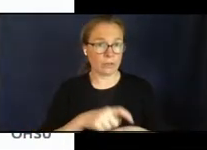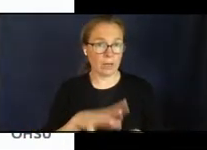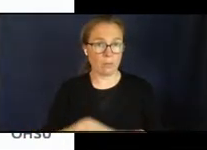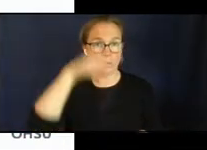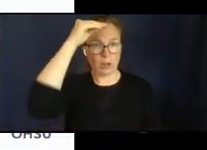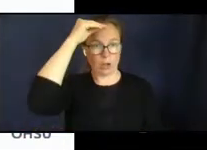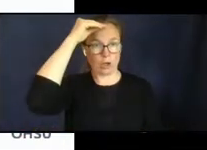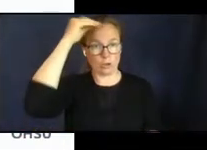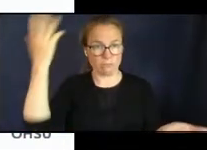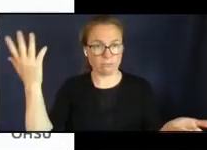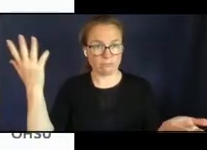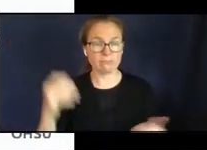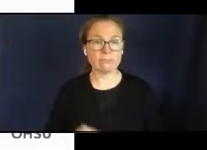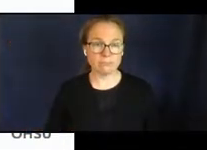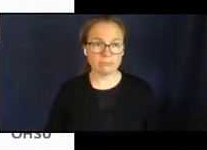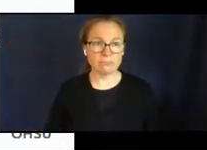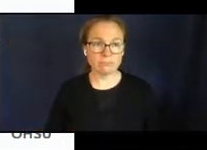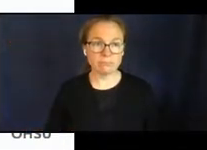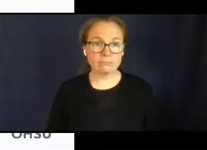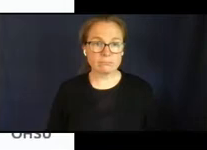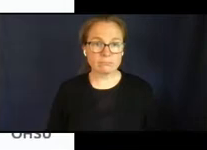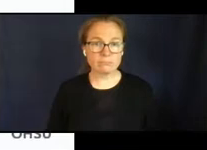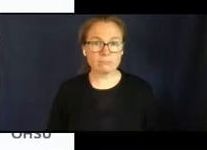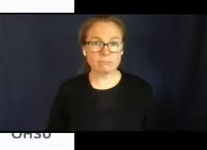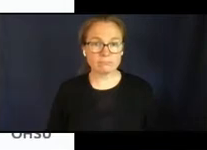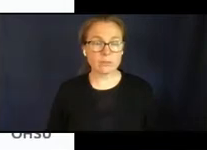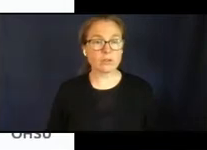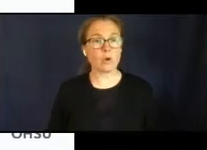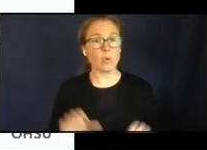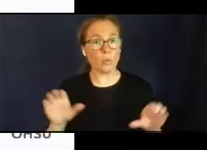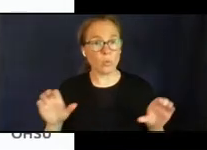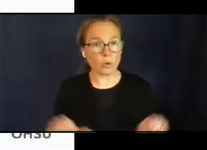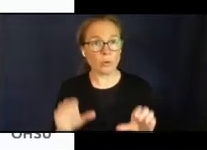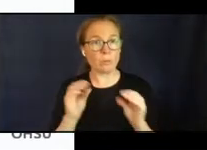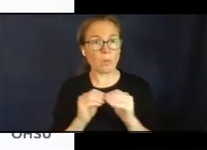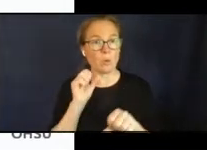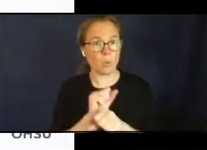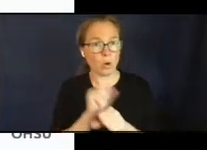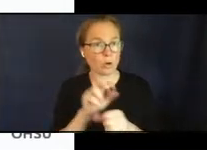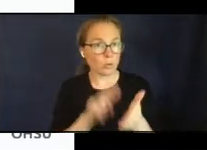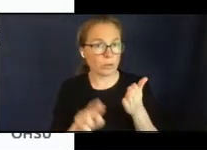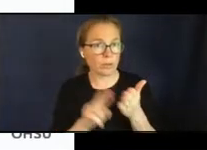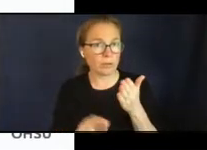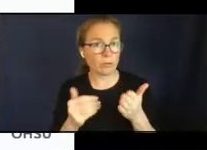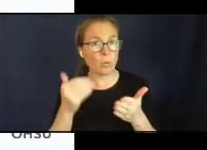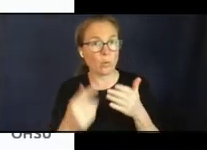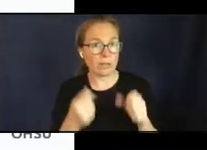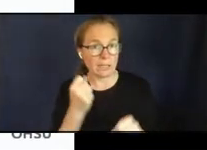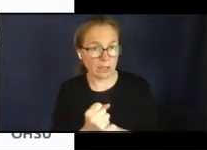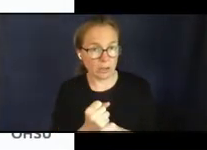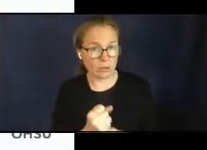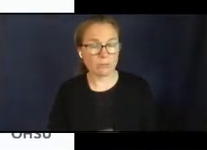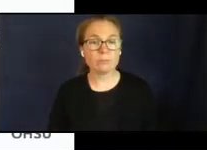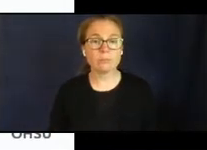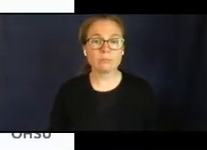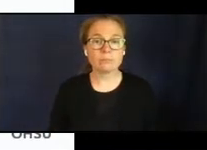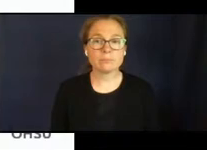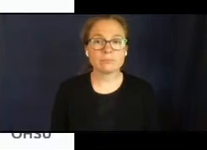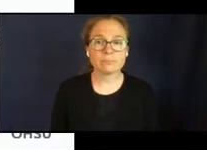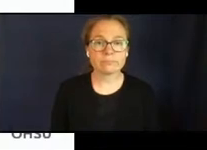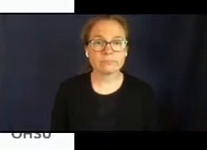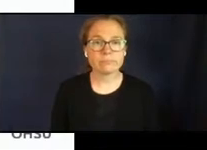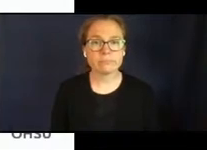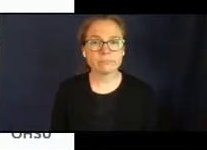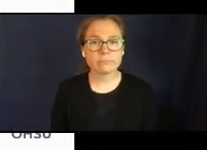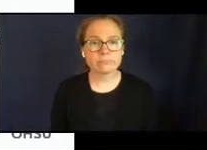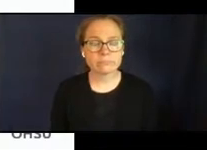way. And that's the work of the next year. Let me second that, because thank you for the question. I think that part is critically